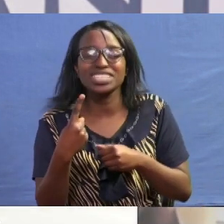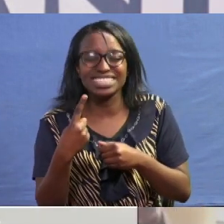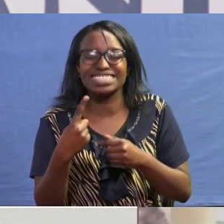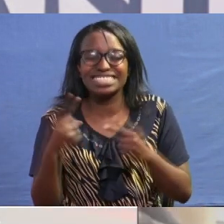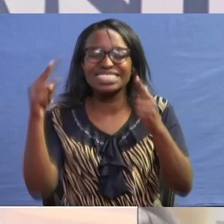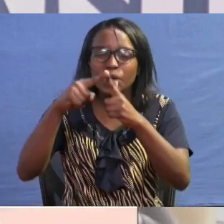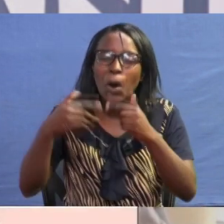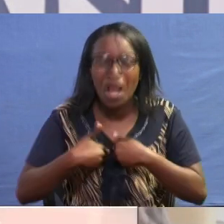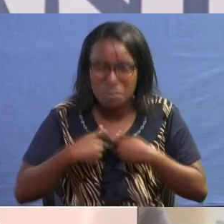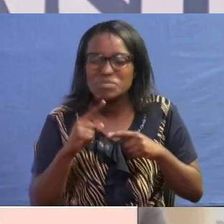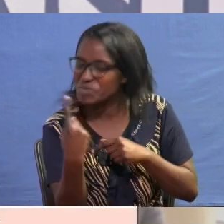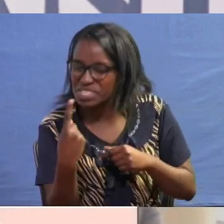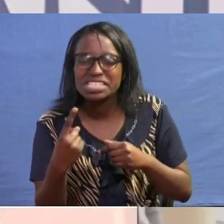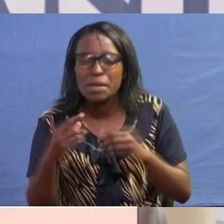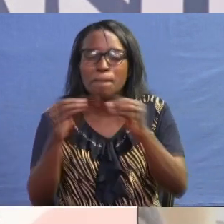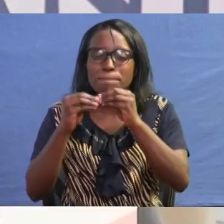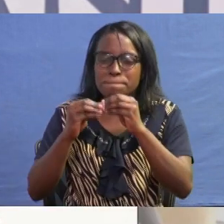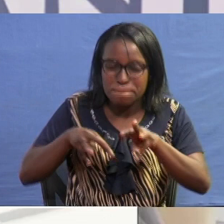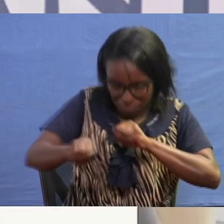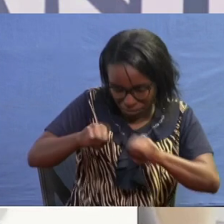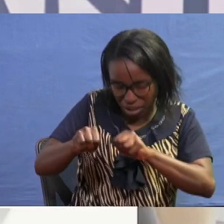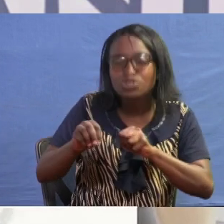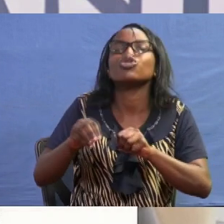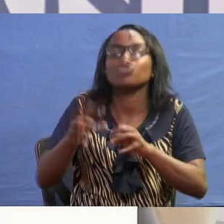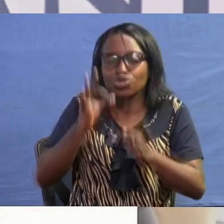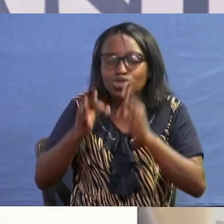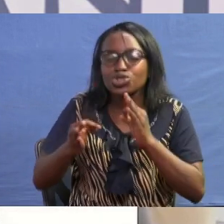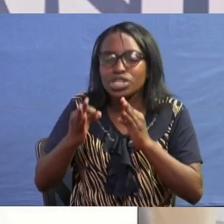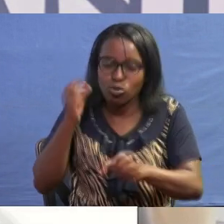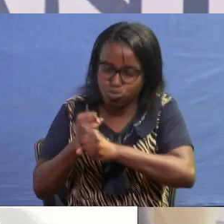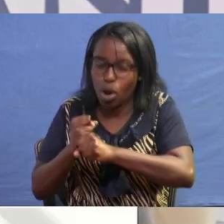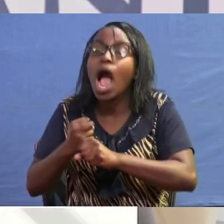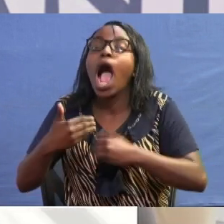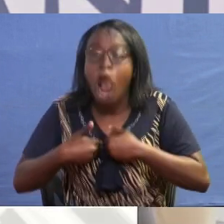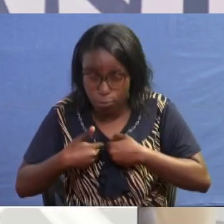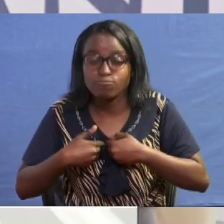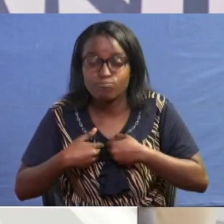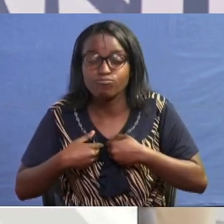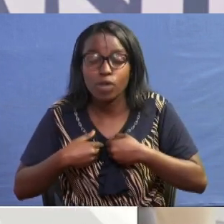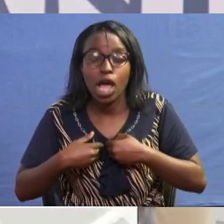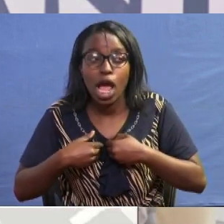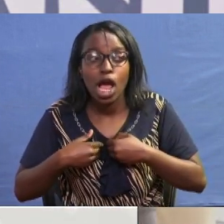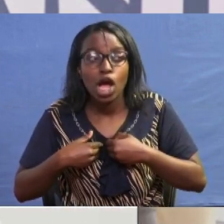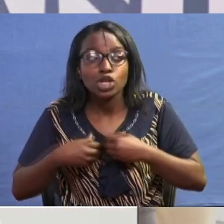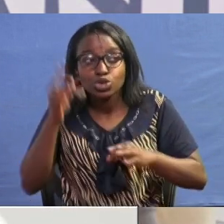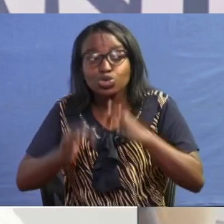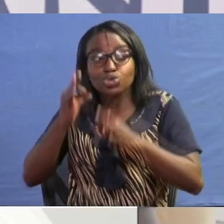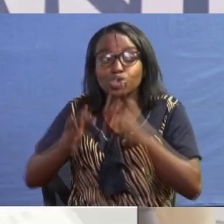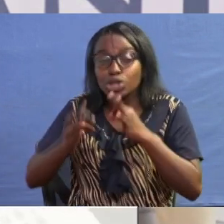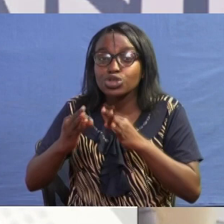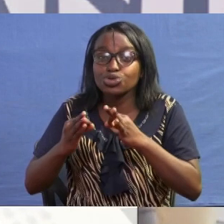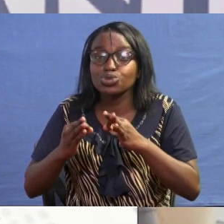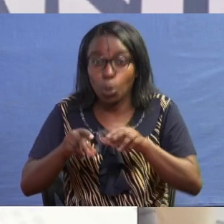implementation in measuring judicial work, which is embedded in judicial